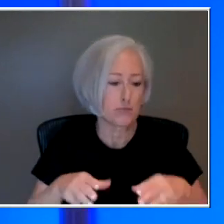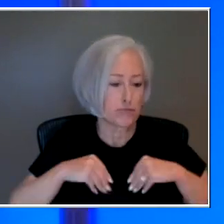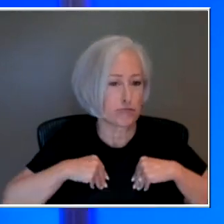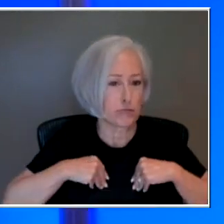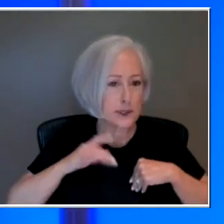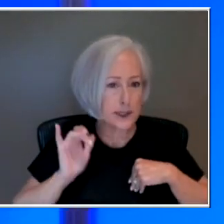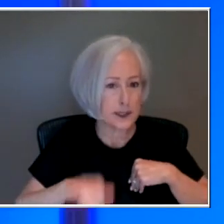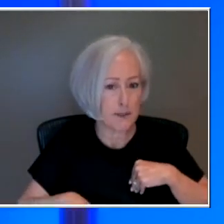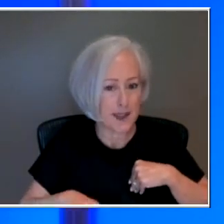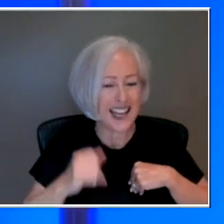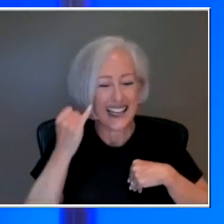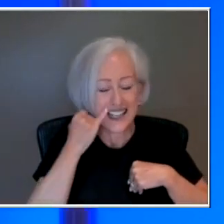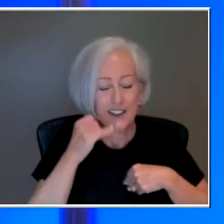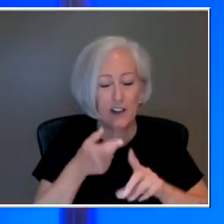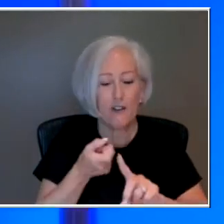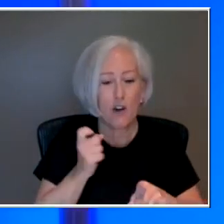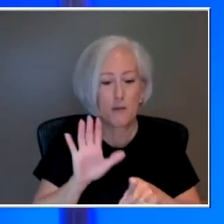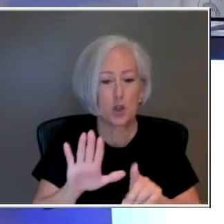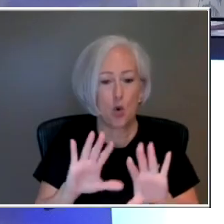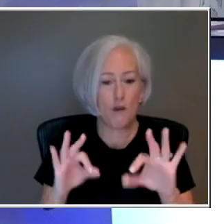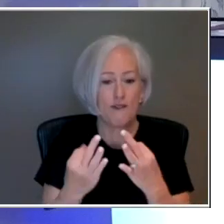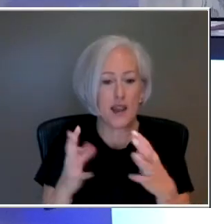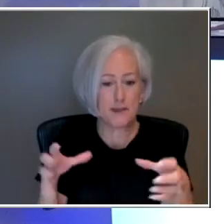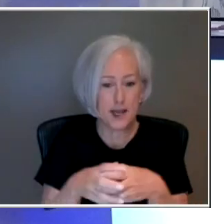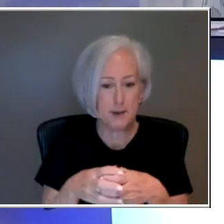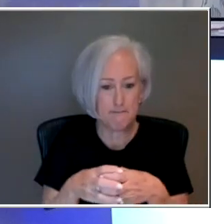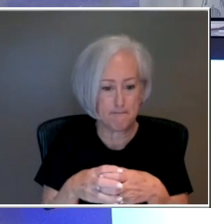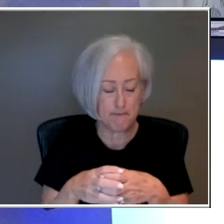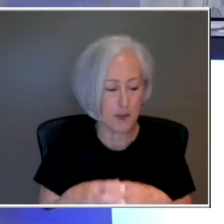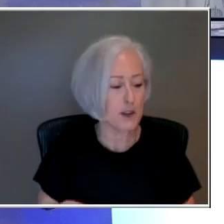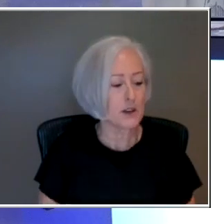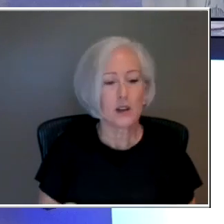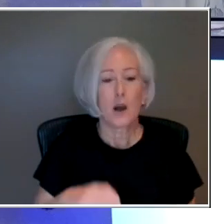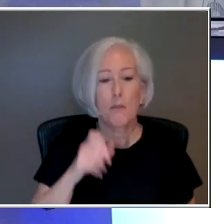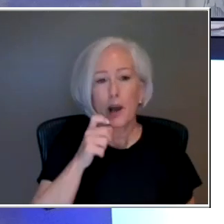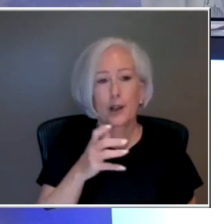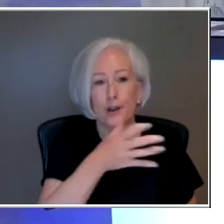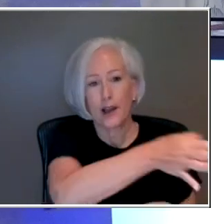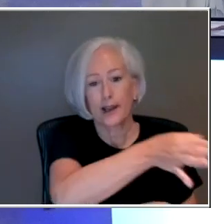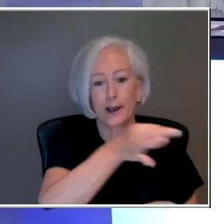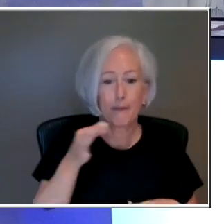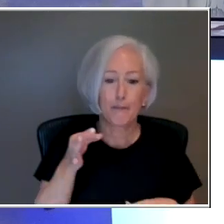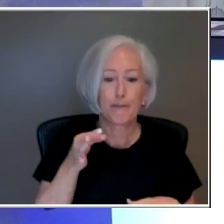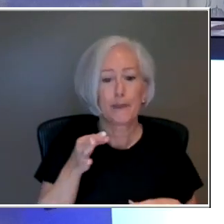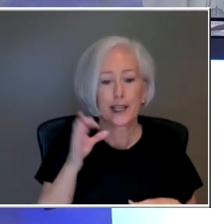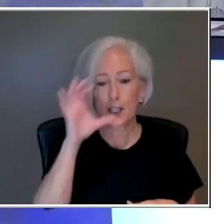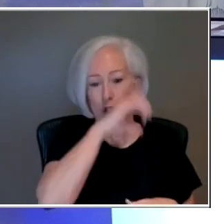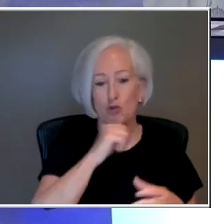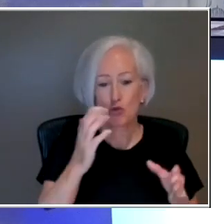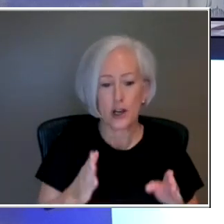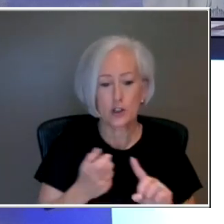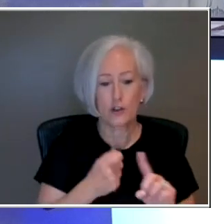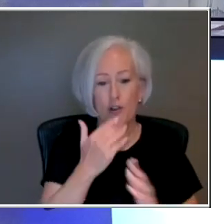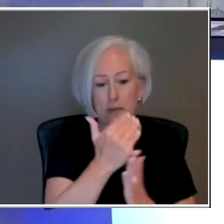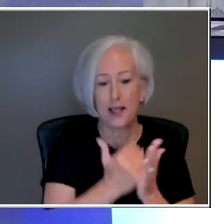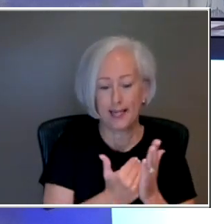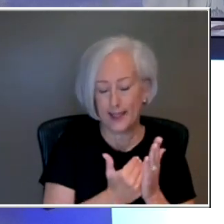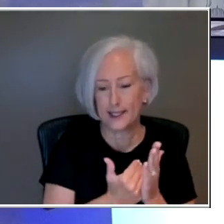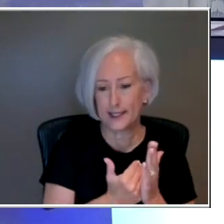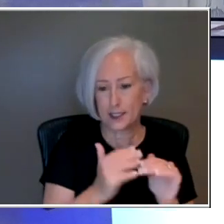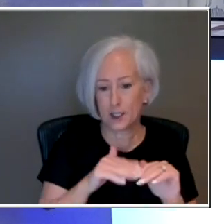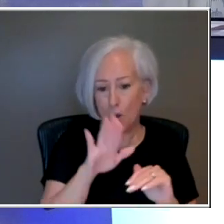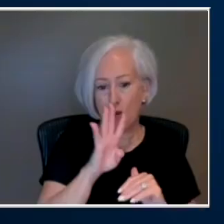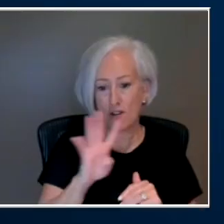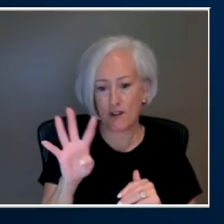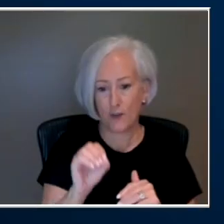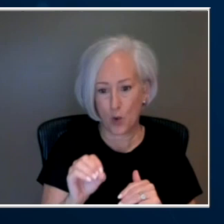a family donation. A family. Yes. So you're not going to pull strangers from Be the Match. So, say Adam join the registry at